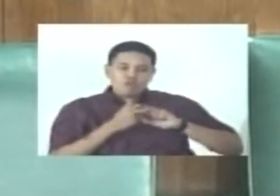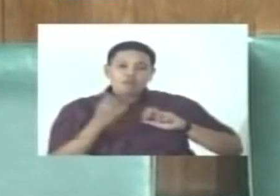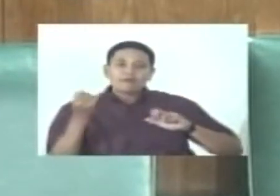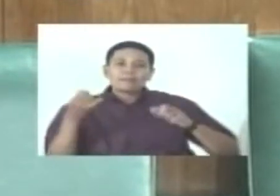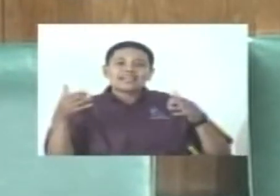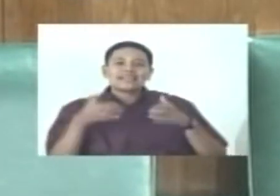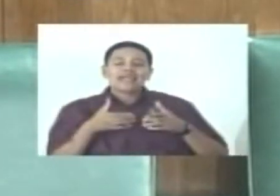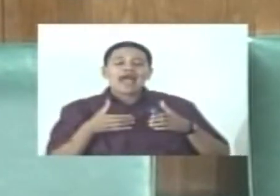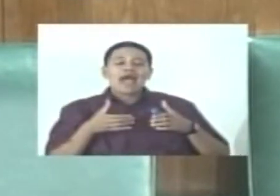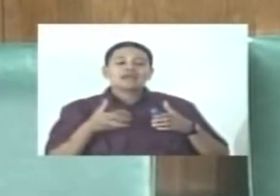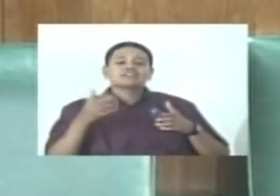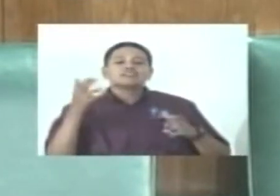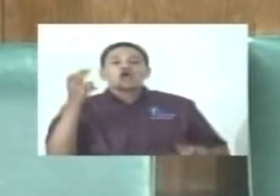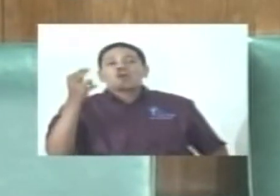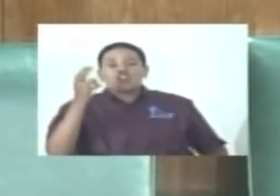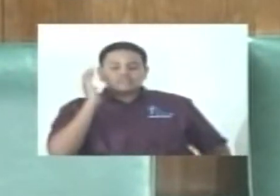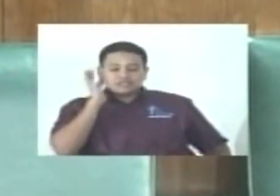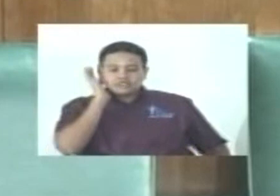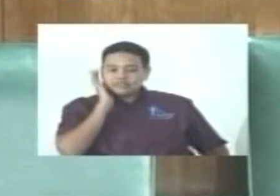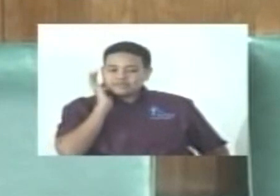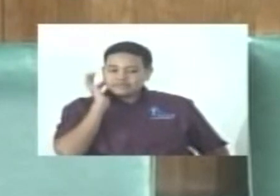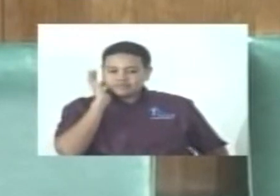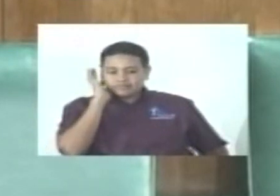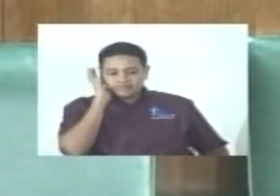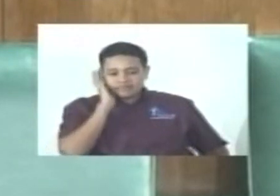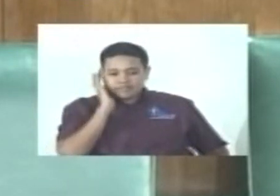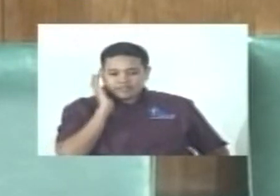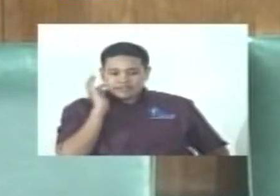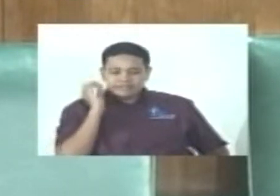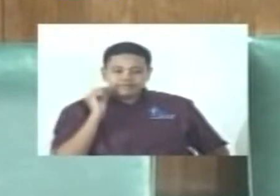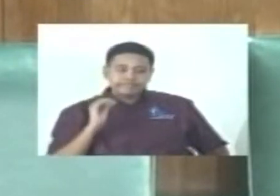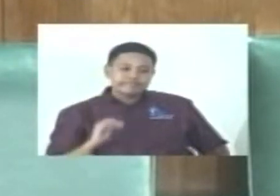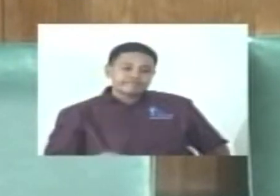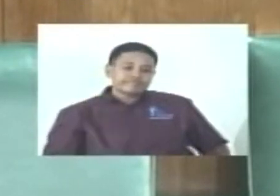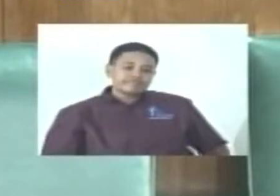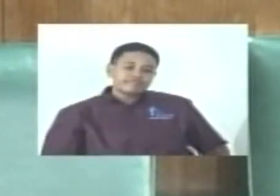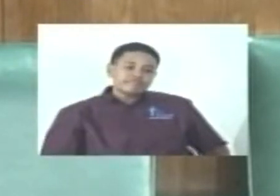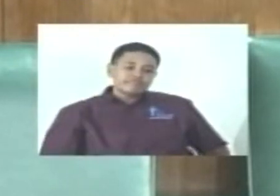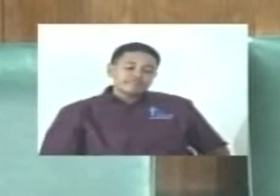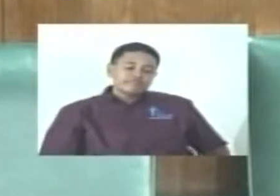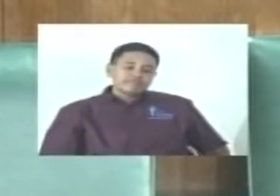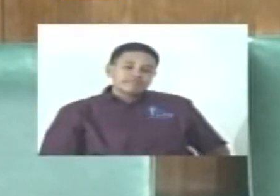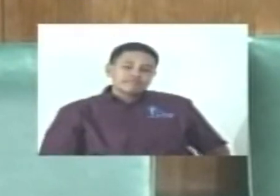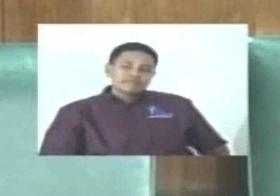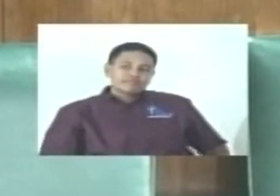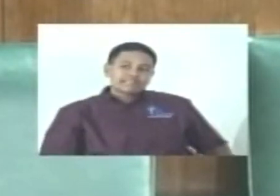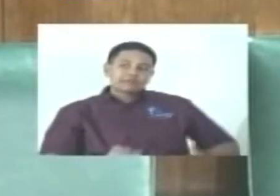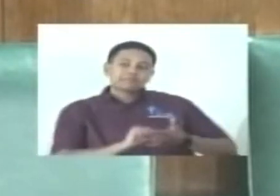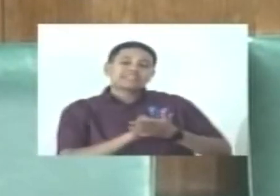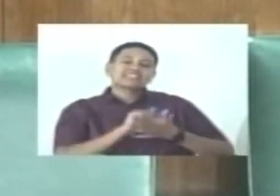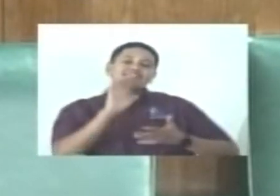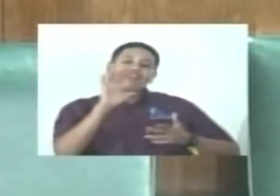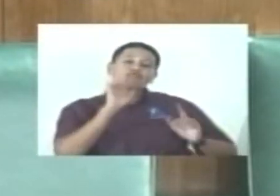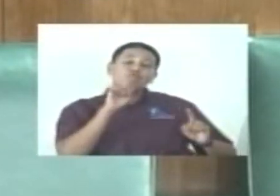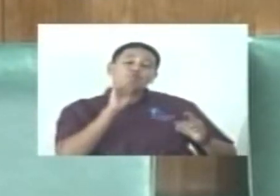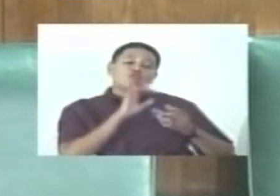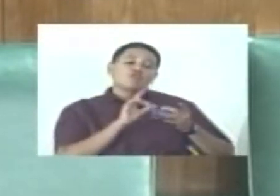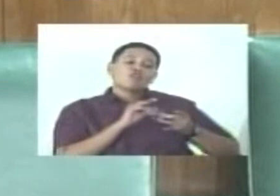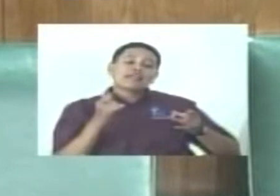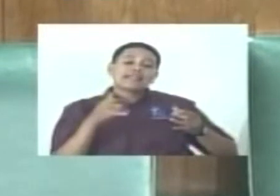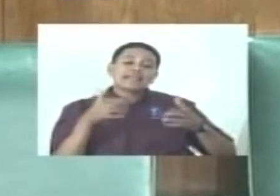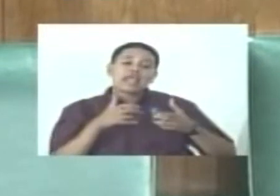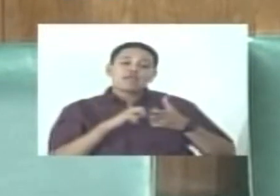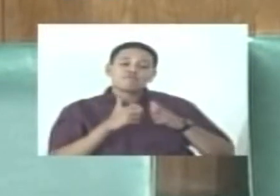gangs and guns. On page 5 of the report, it speaks to the gang problem in Jamaica. And Senator